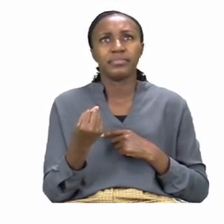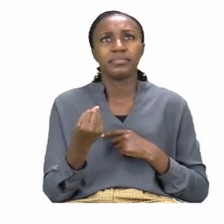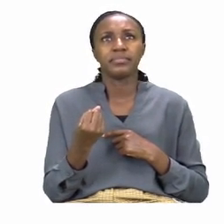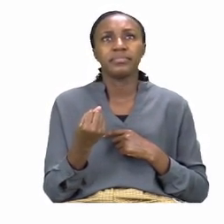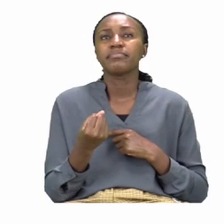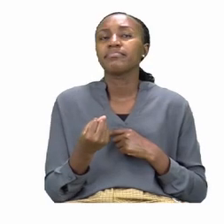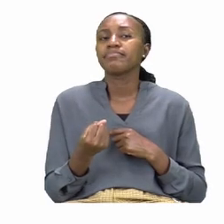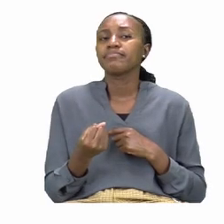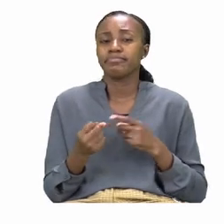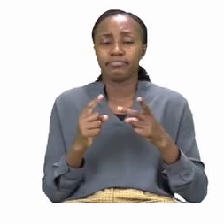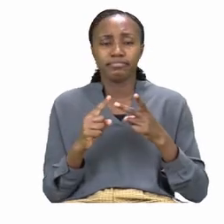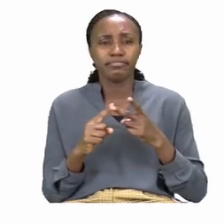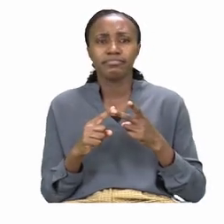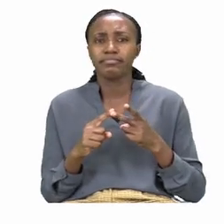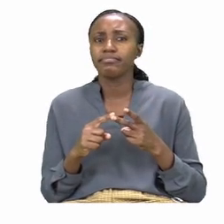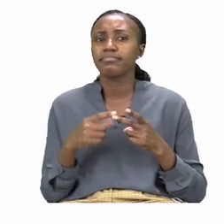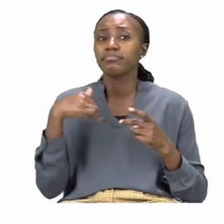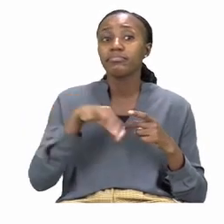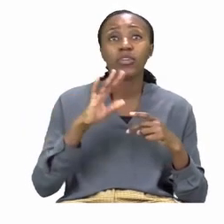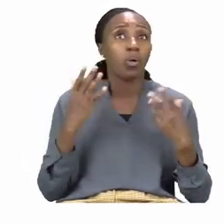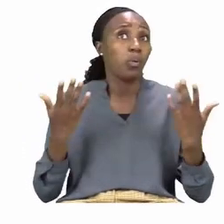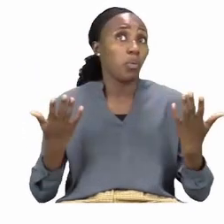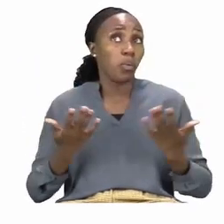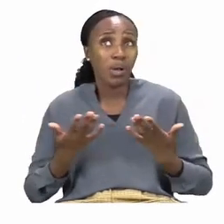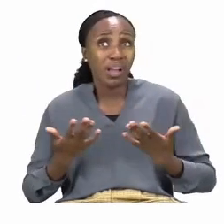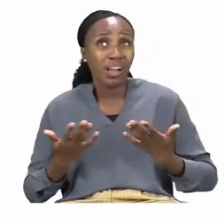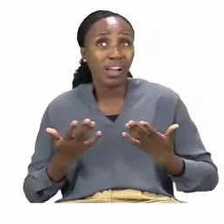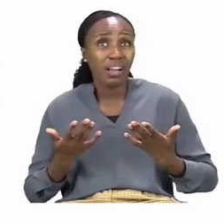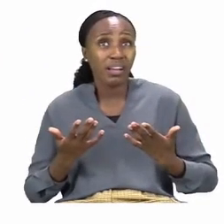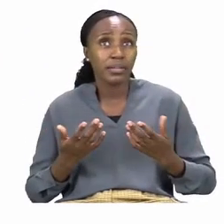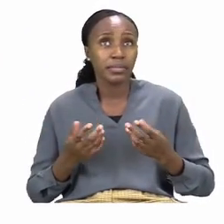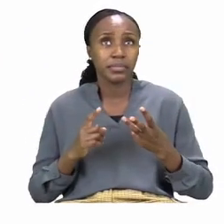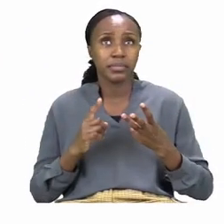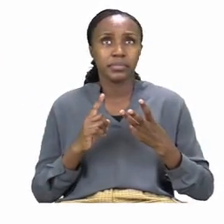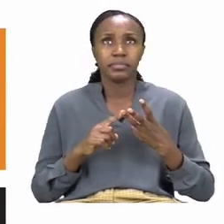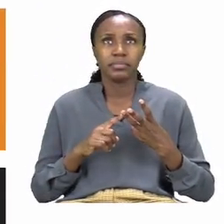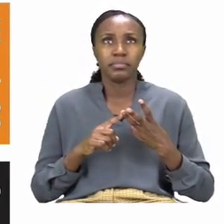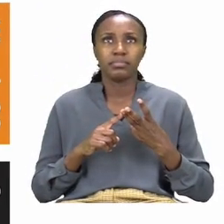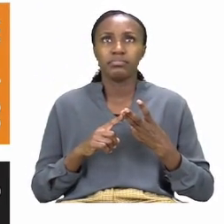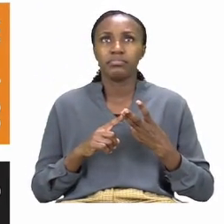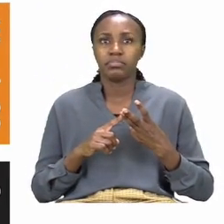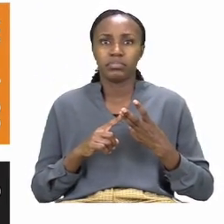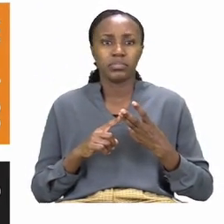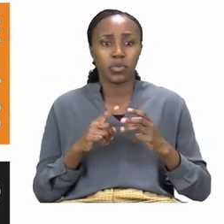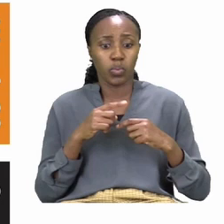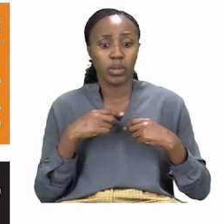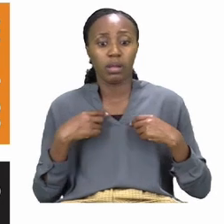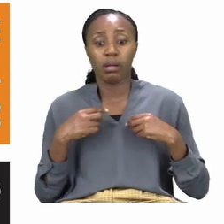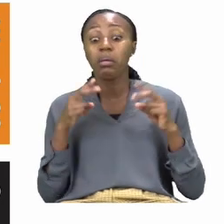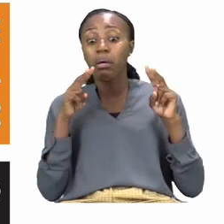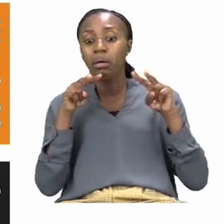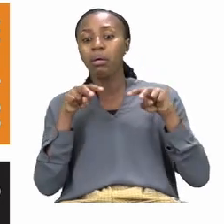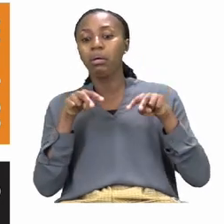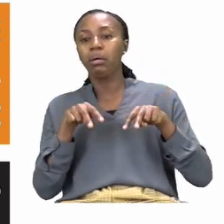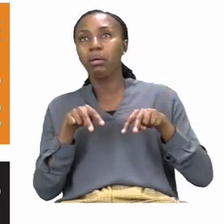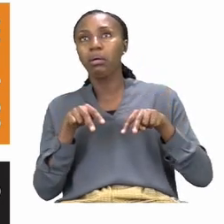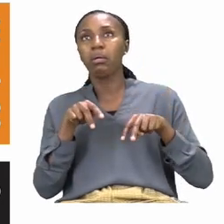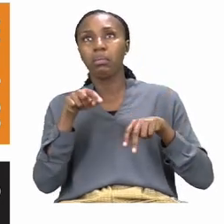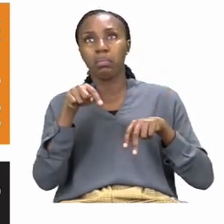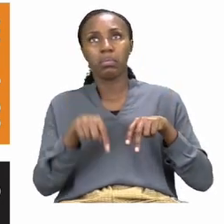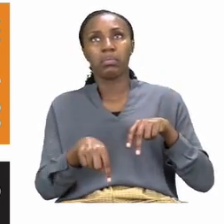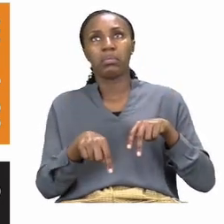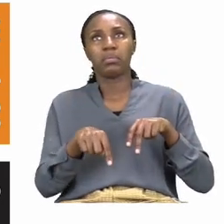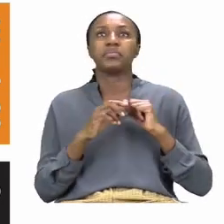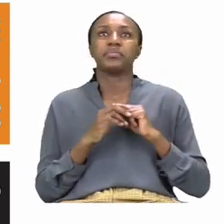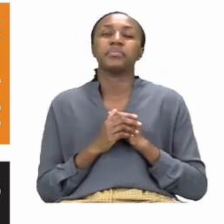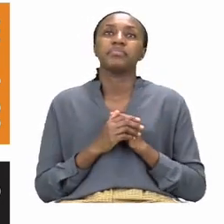you going? And number 3, we can look down. Now I want you